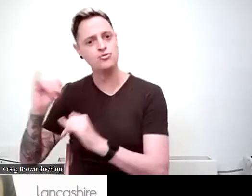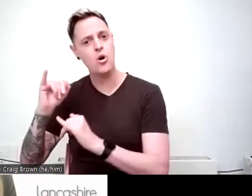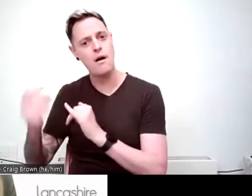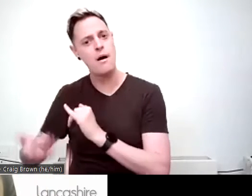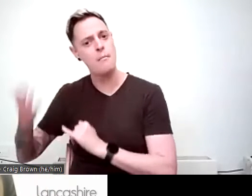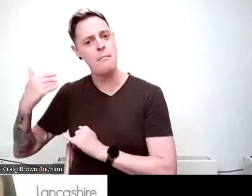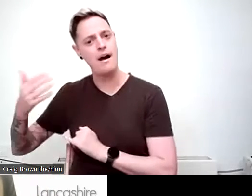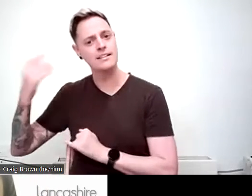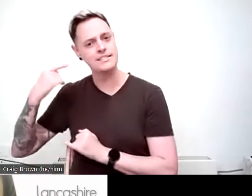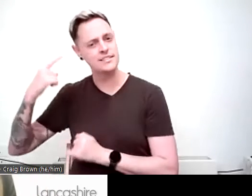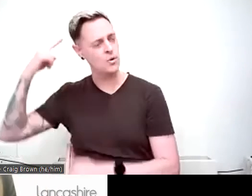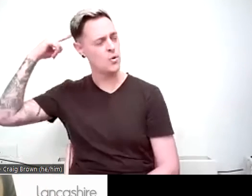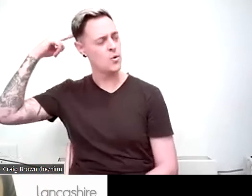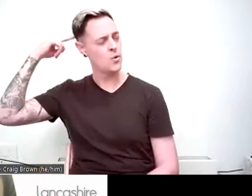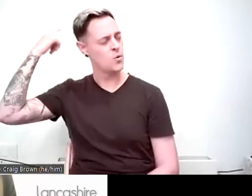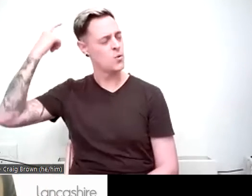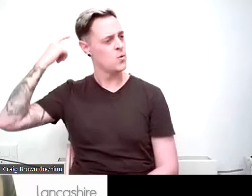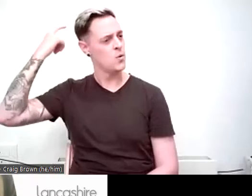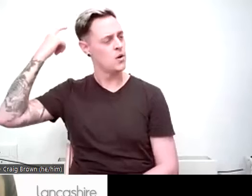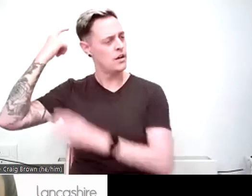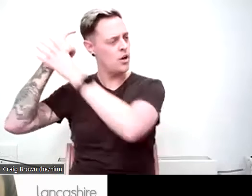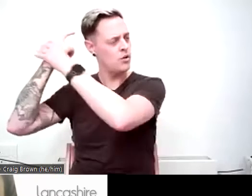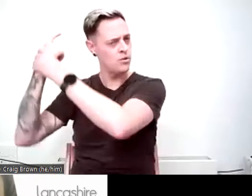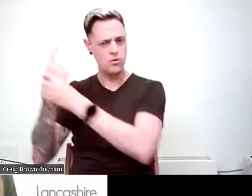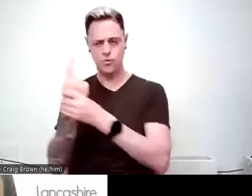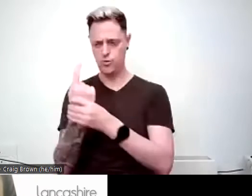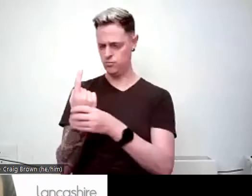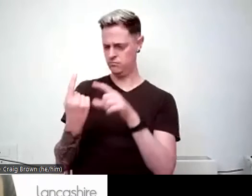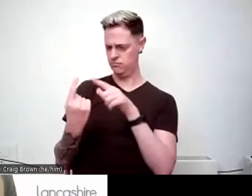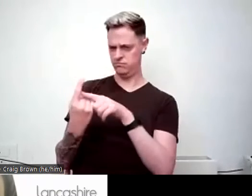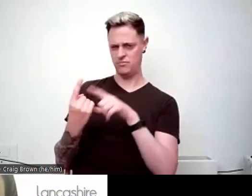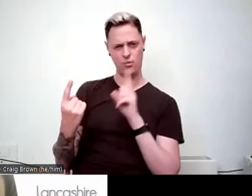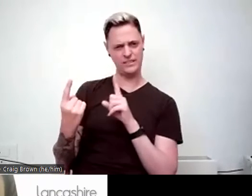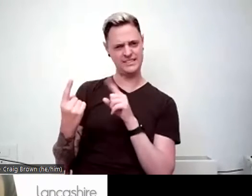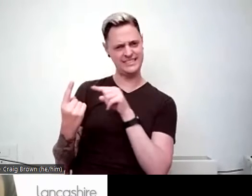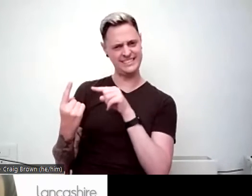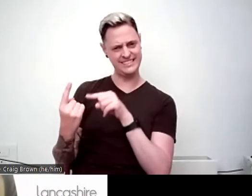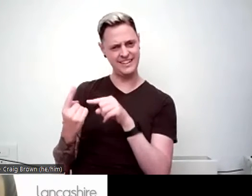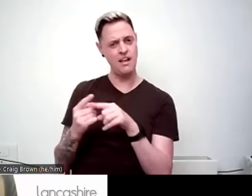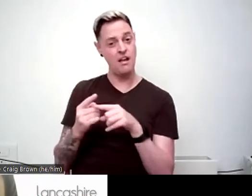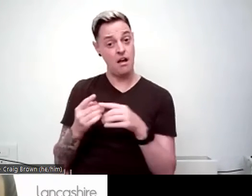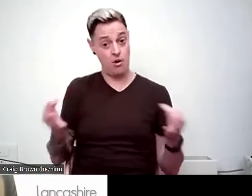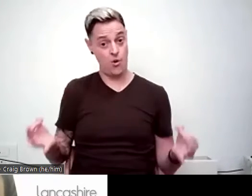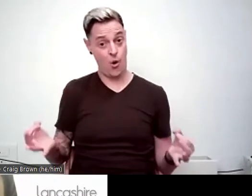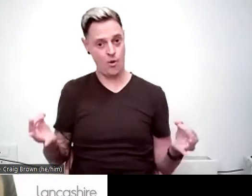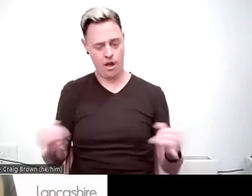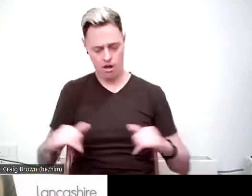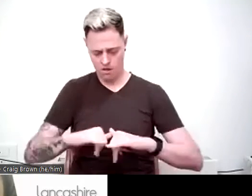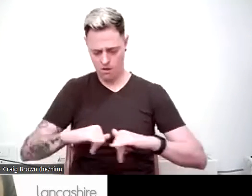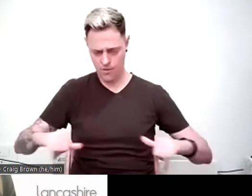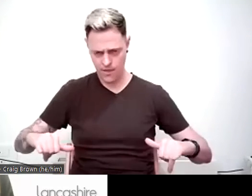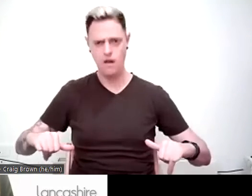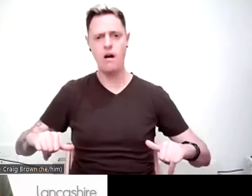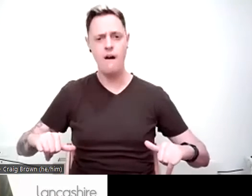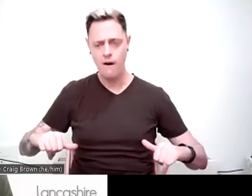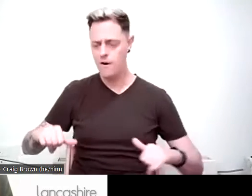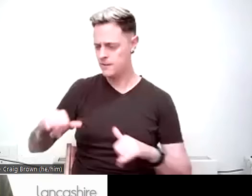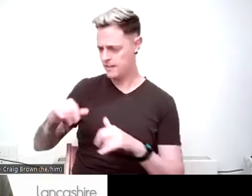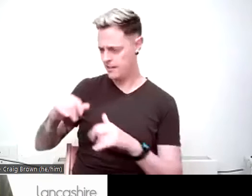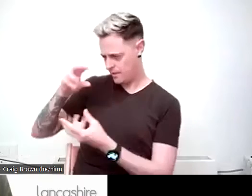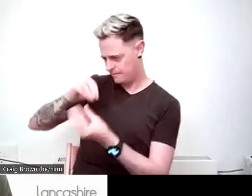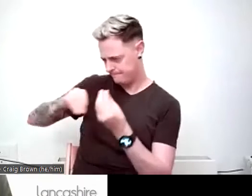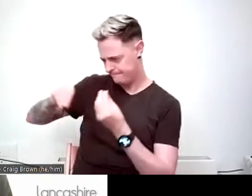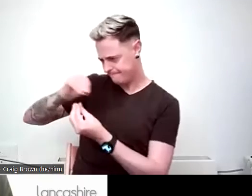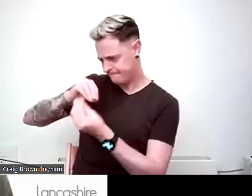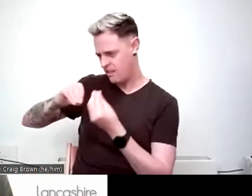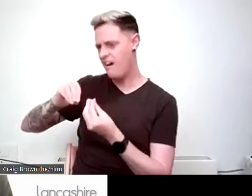take it away and get to my true self and practice that on my mat, the more I can show up as me. And then when those